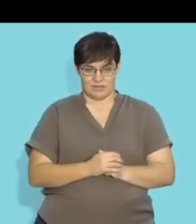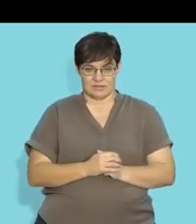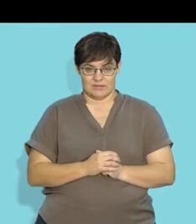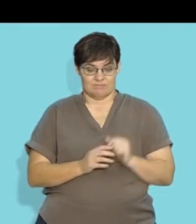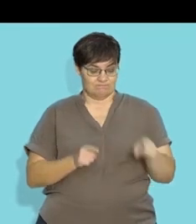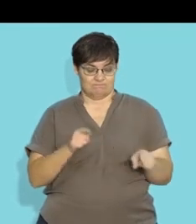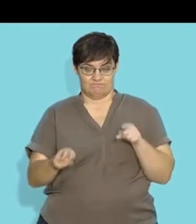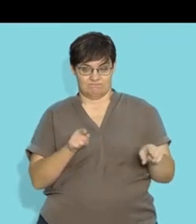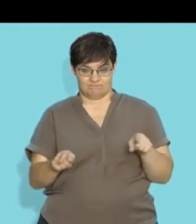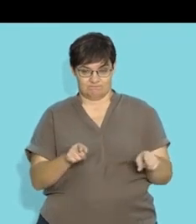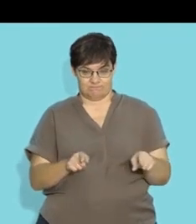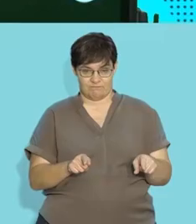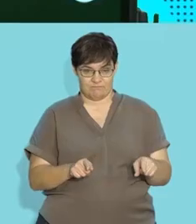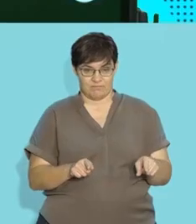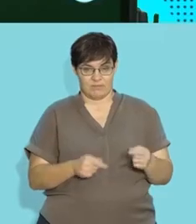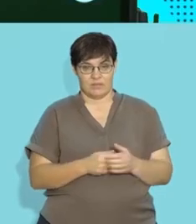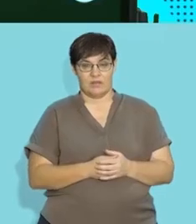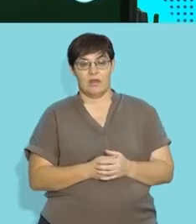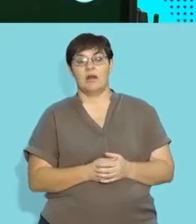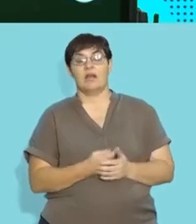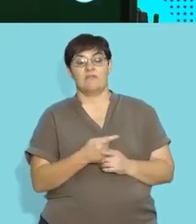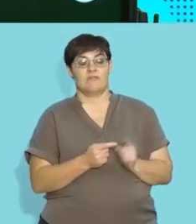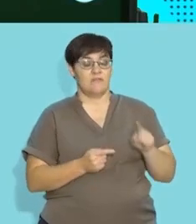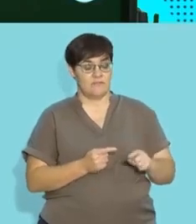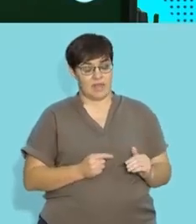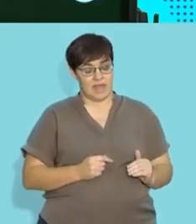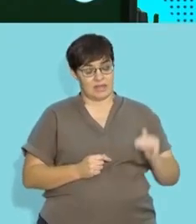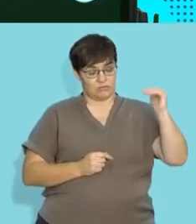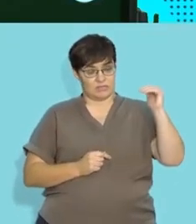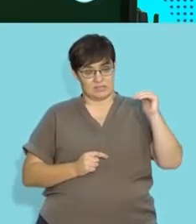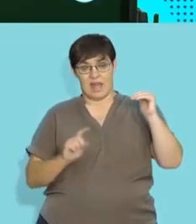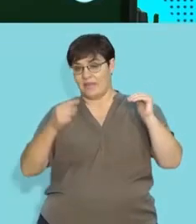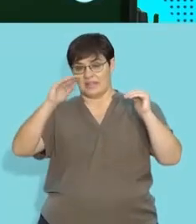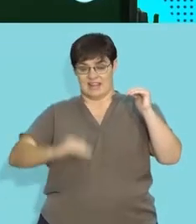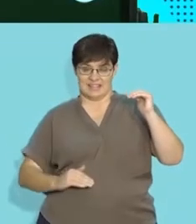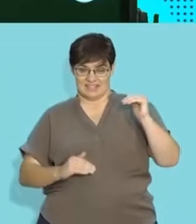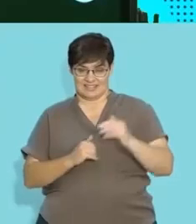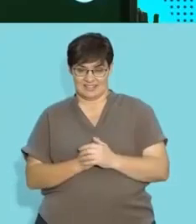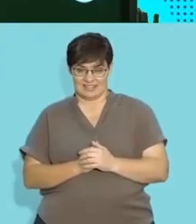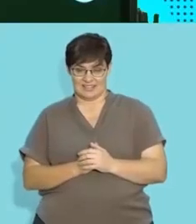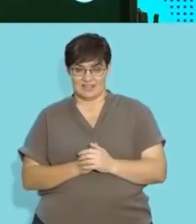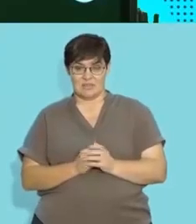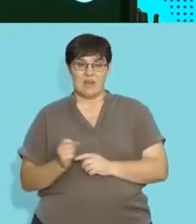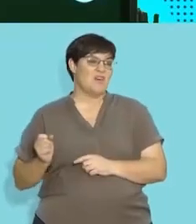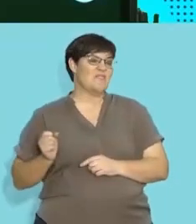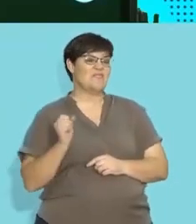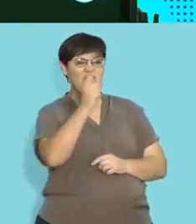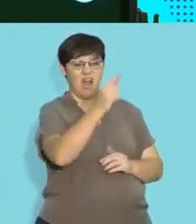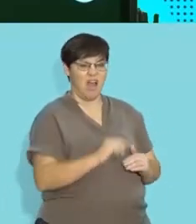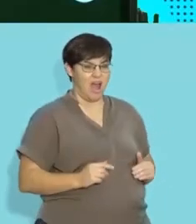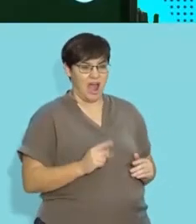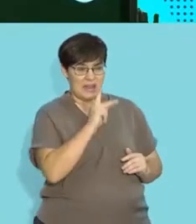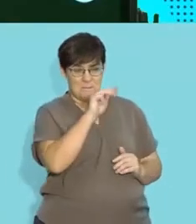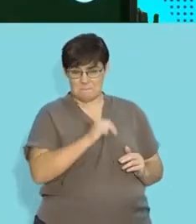okay, association between that. What does that mean? If one increases, the other decreases. If I'm